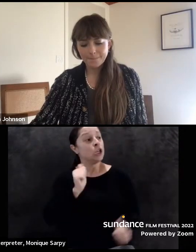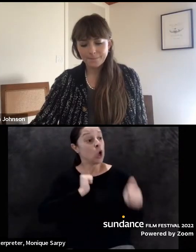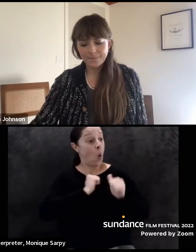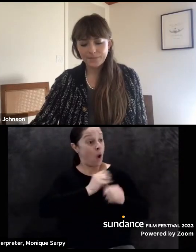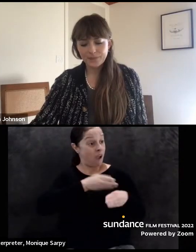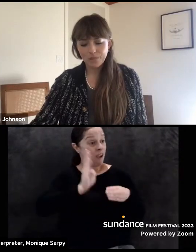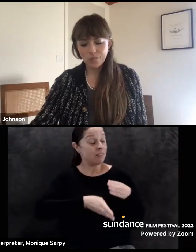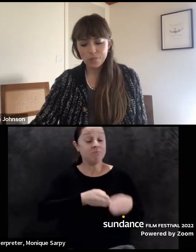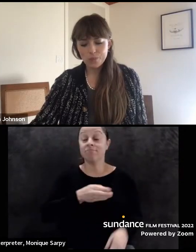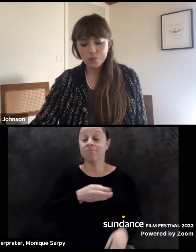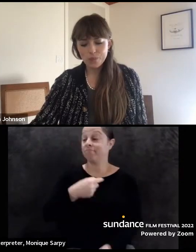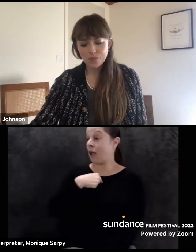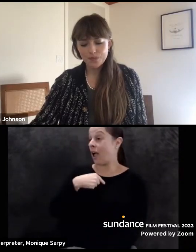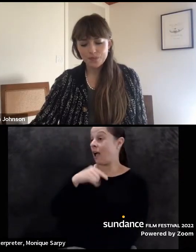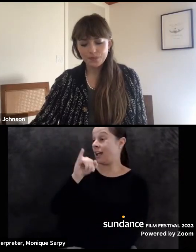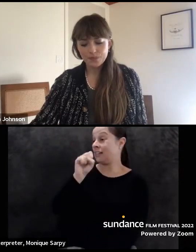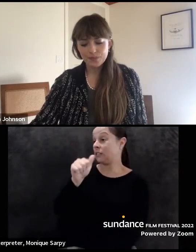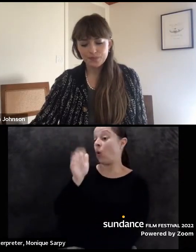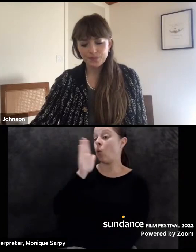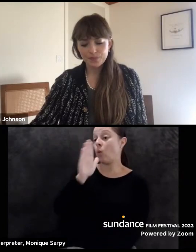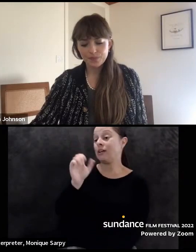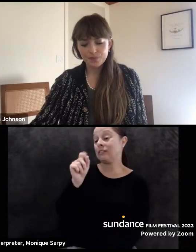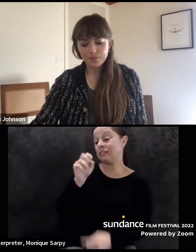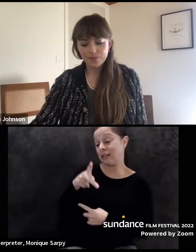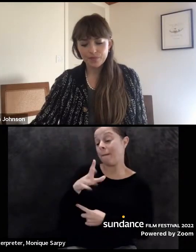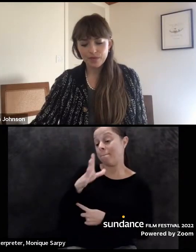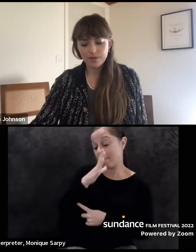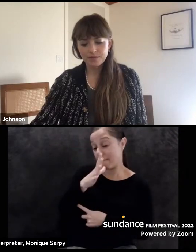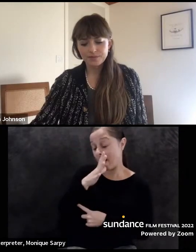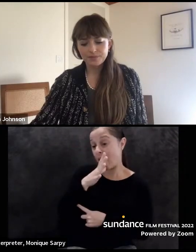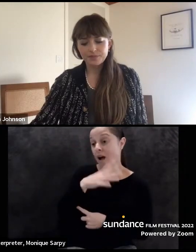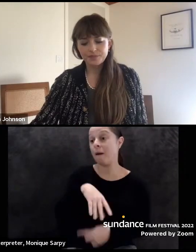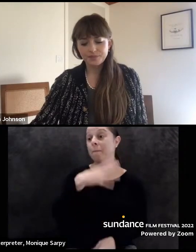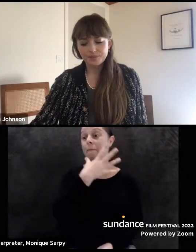going to be a stepmom. I love this man, and this is my life.